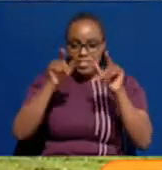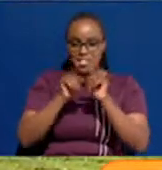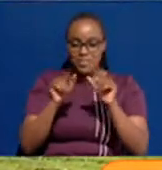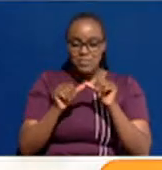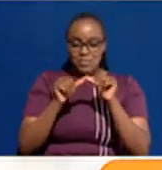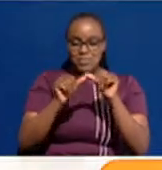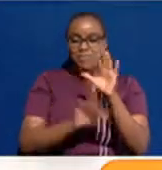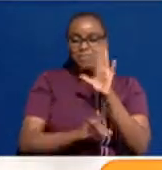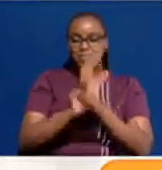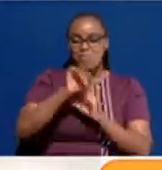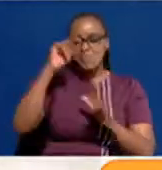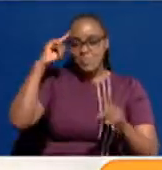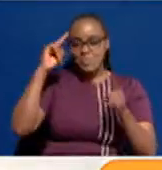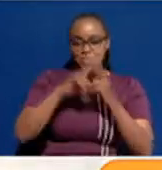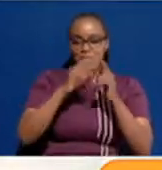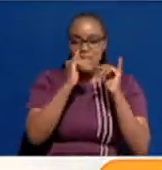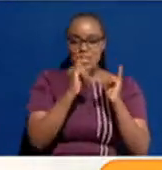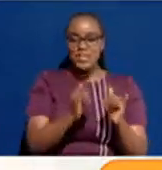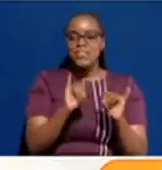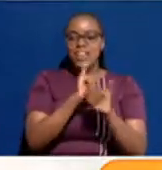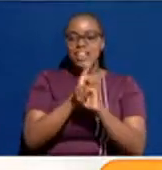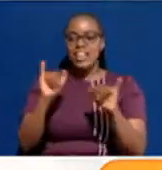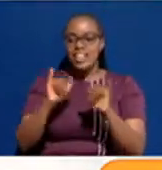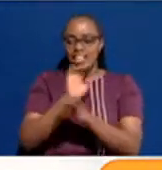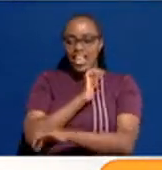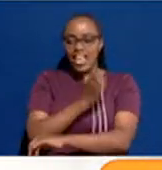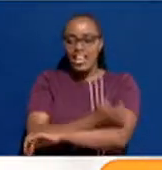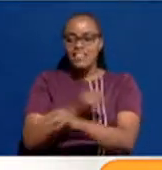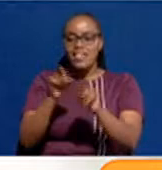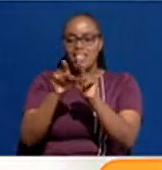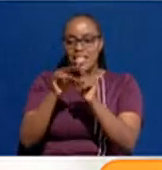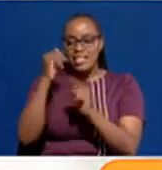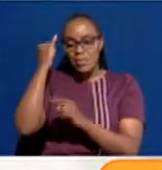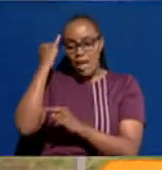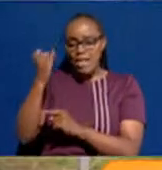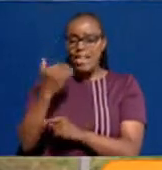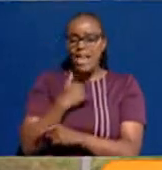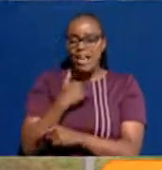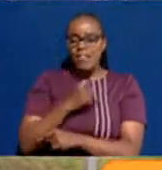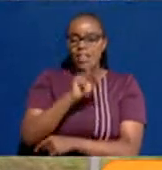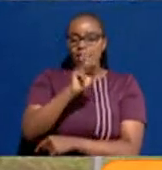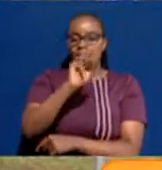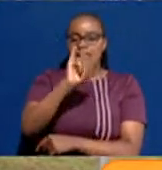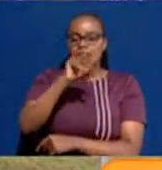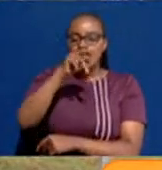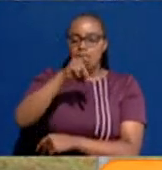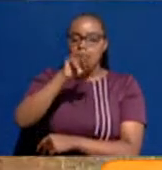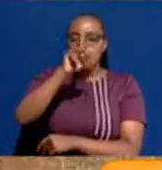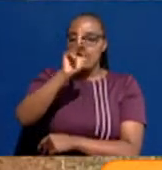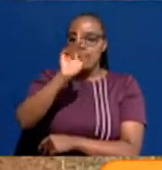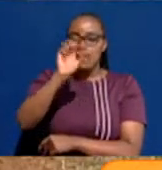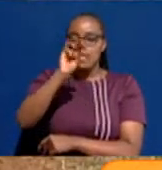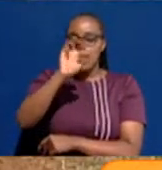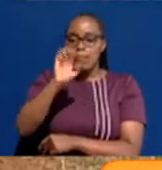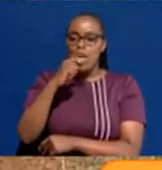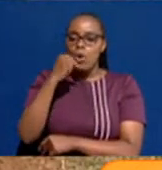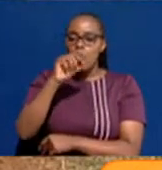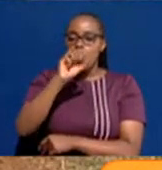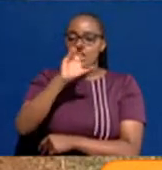sustainable development goals on renewable clean energy. Similar sentiments were echoed by Kipkebe's managing director